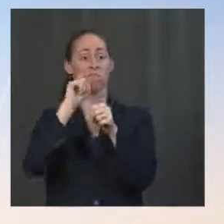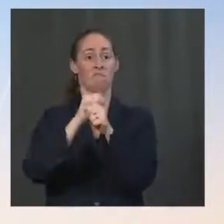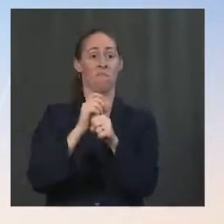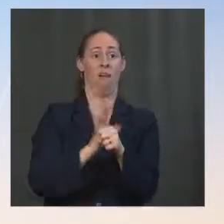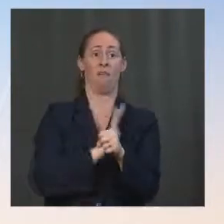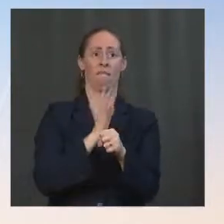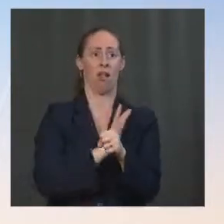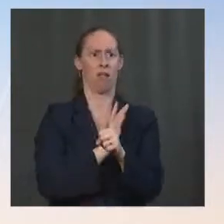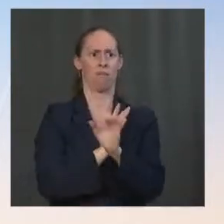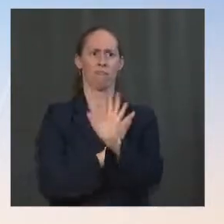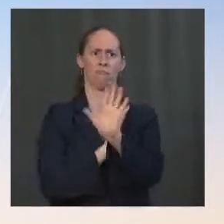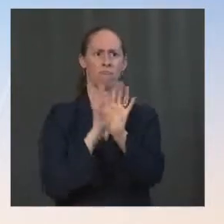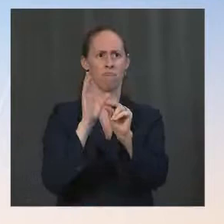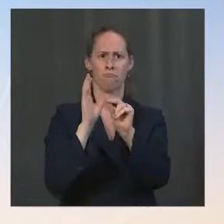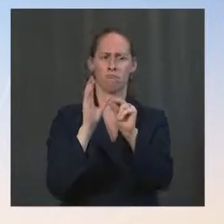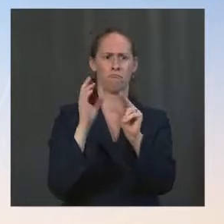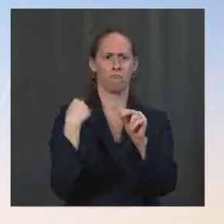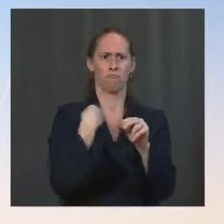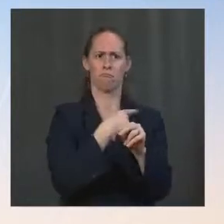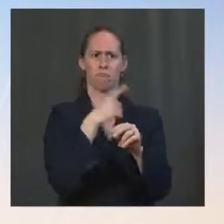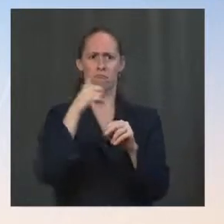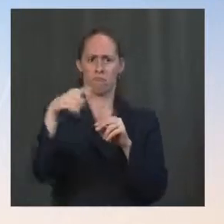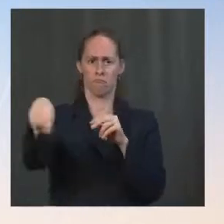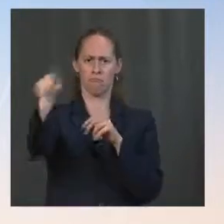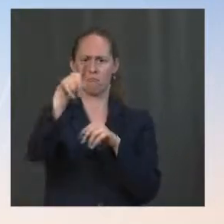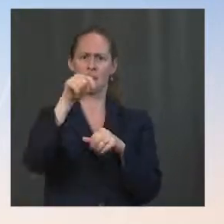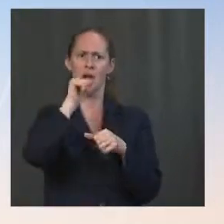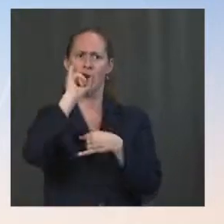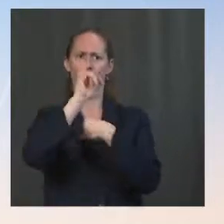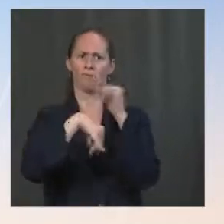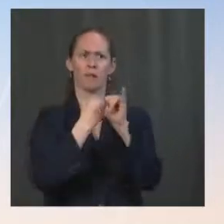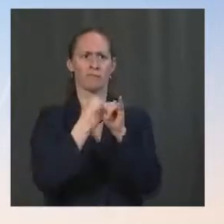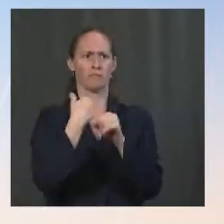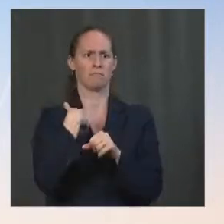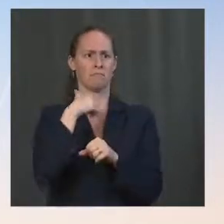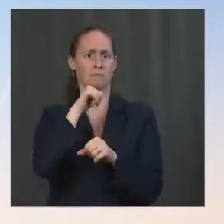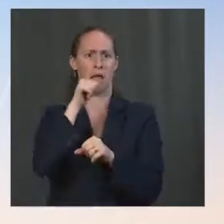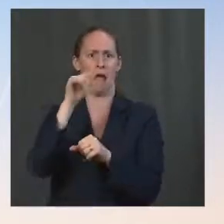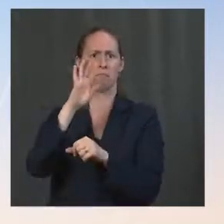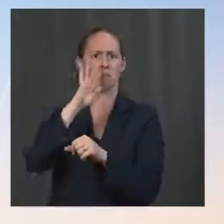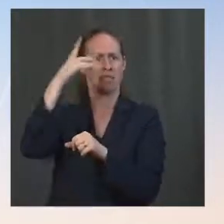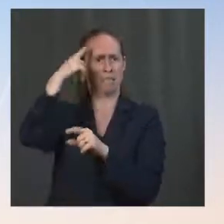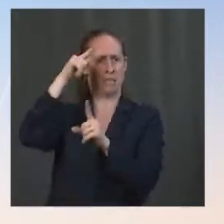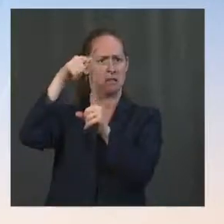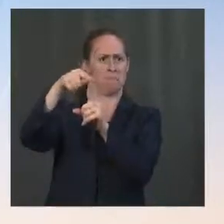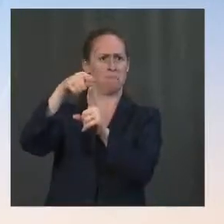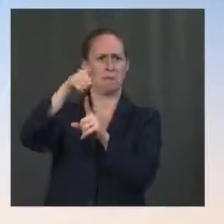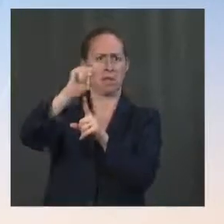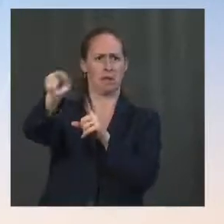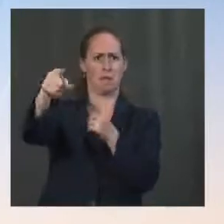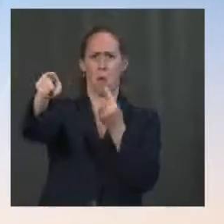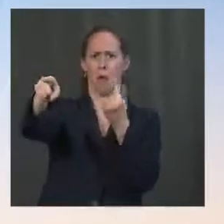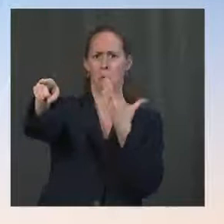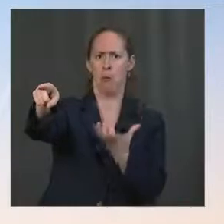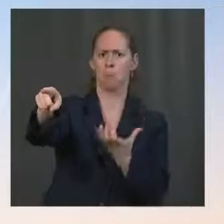past, blissfully not a spokesperson for the Taliban. So I would ask you to ask them that question as to what they want. Go ahead in the